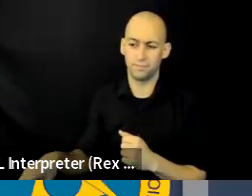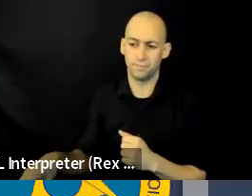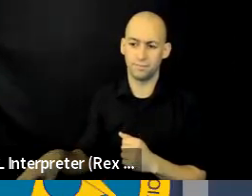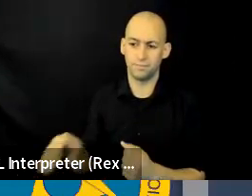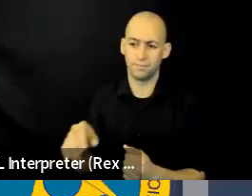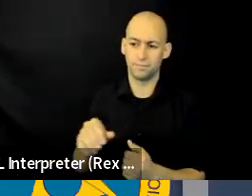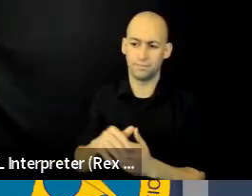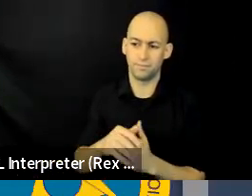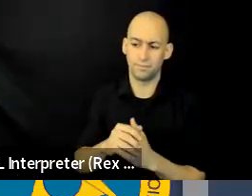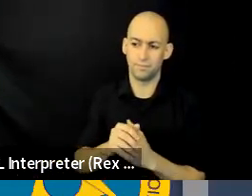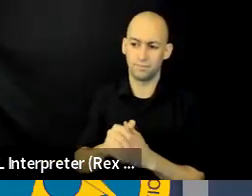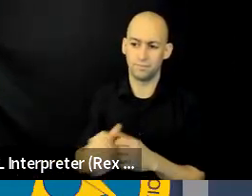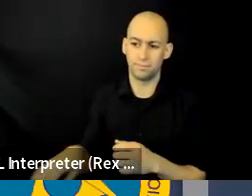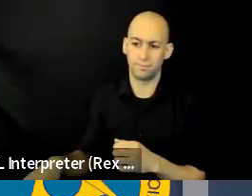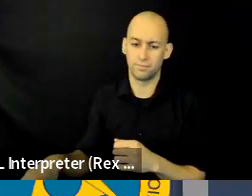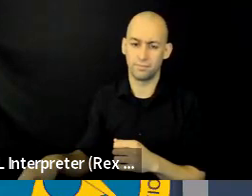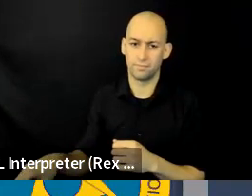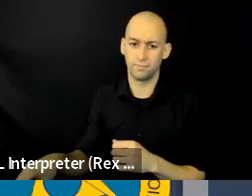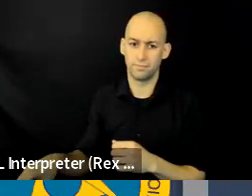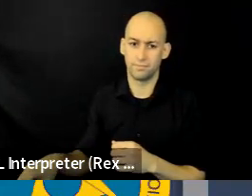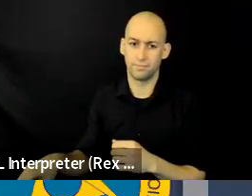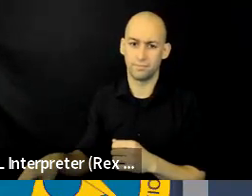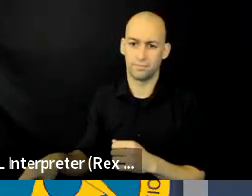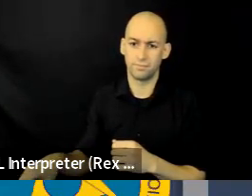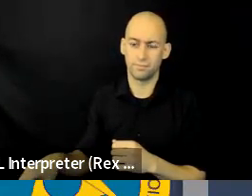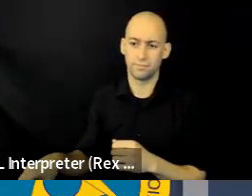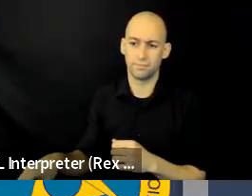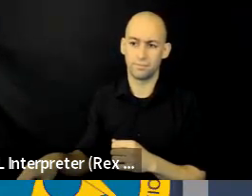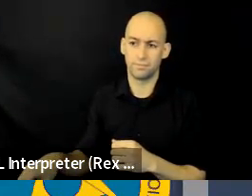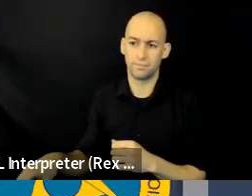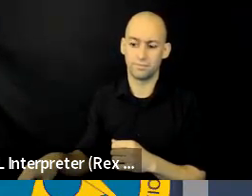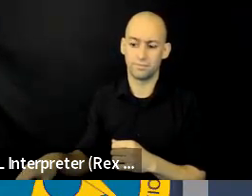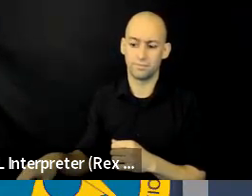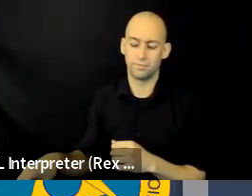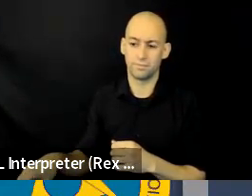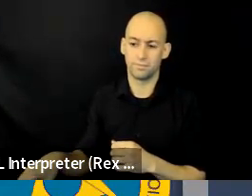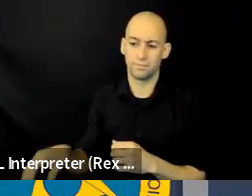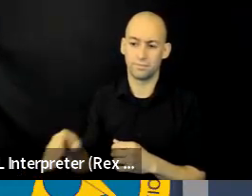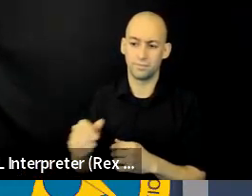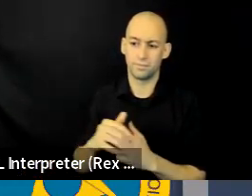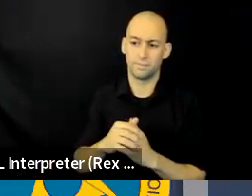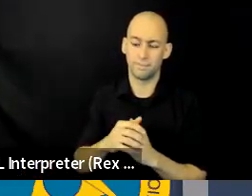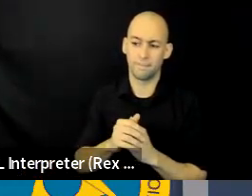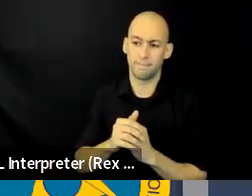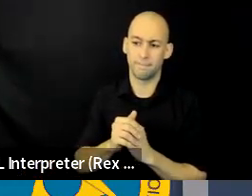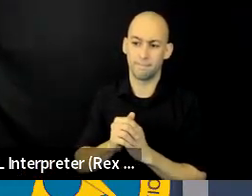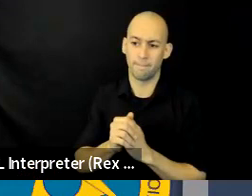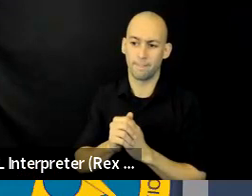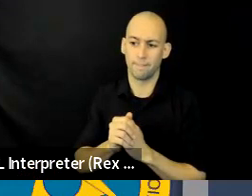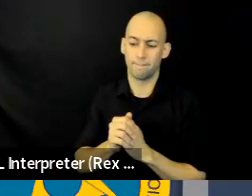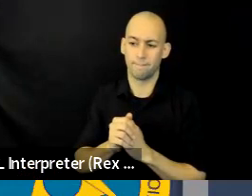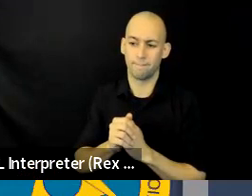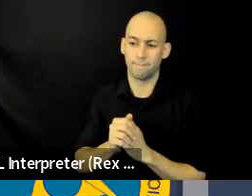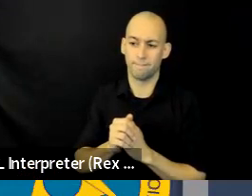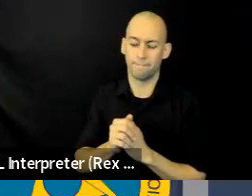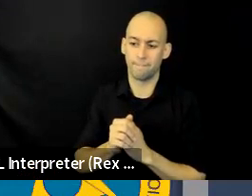think there's a reason to. I think this is going to move forward. I think someday you guys might think back and